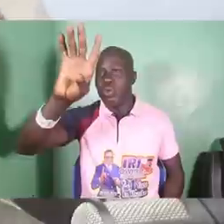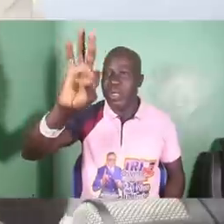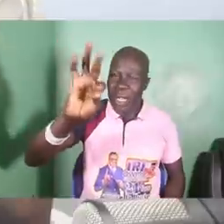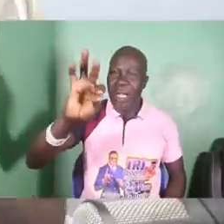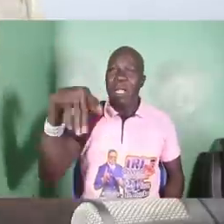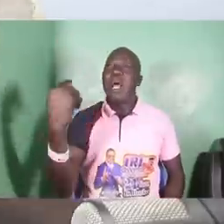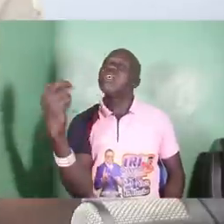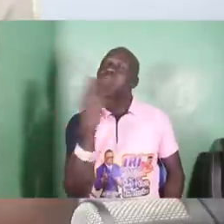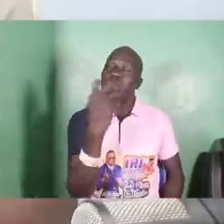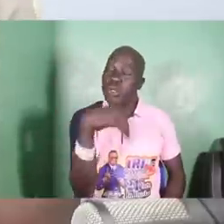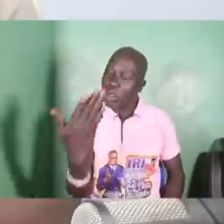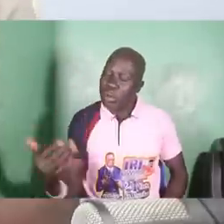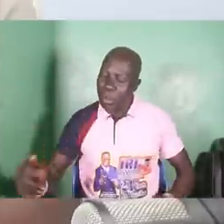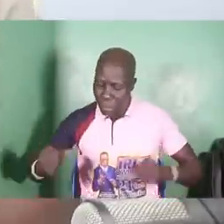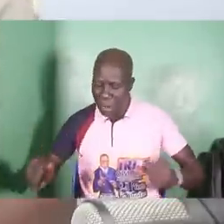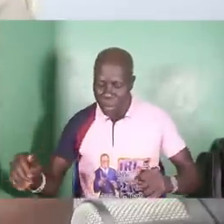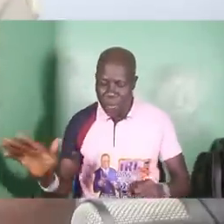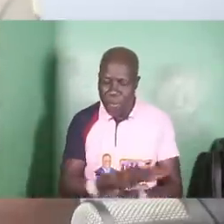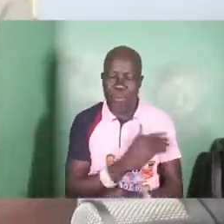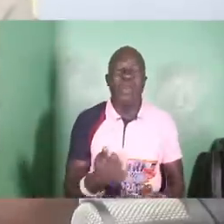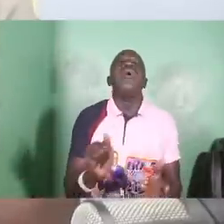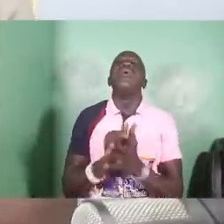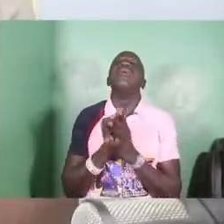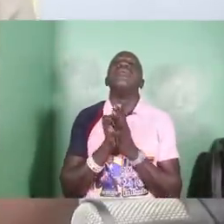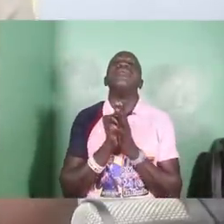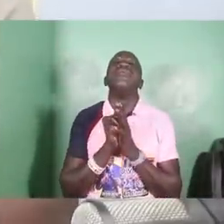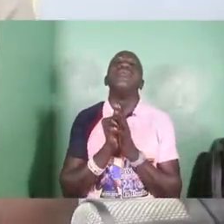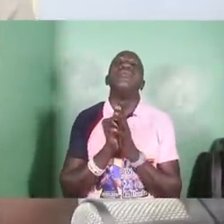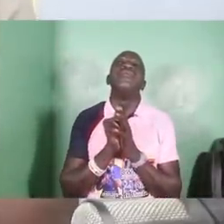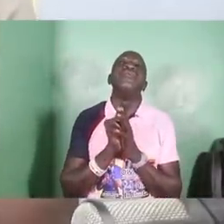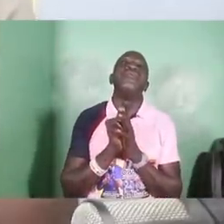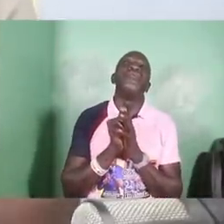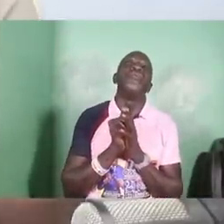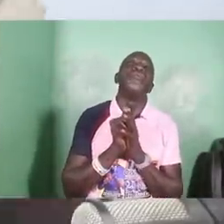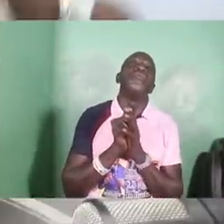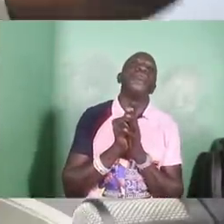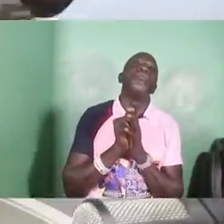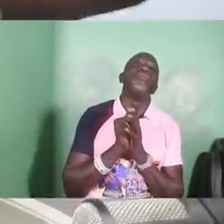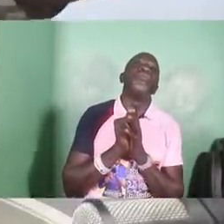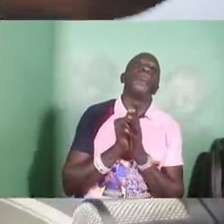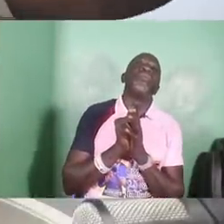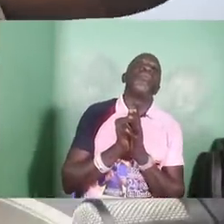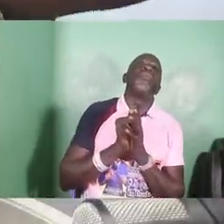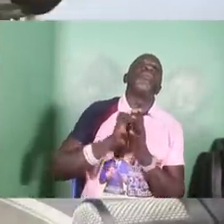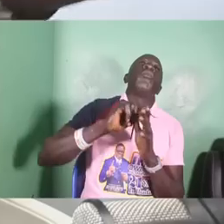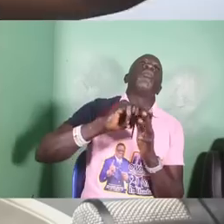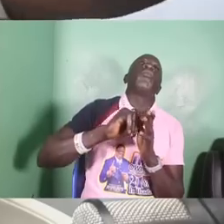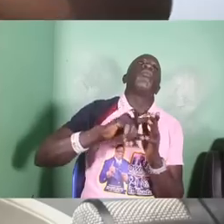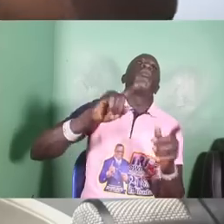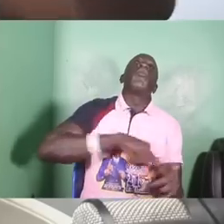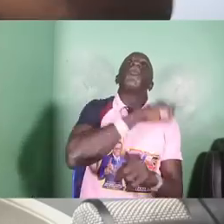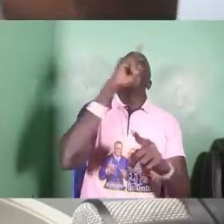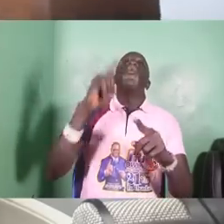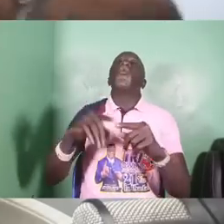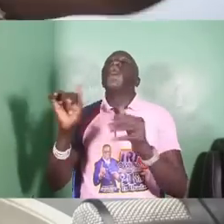29. He said something powerful. Nigba ti ipa ona re ba lo si sale. Nigba ti ipa ona lo